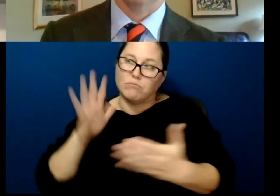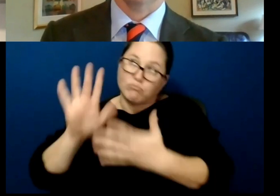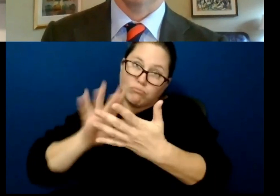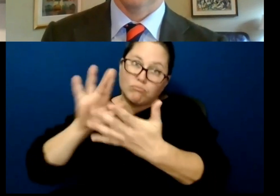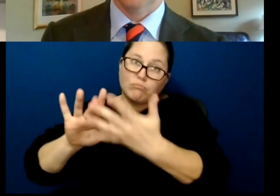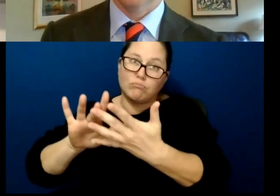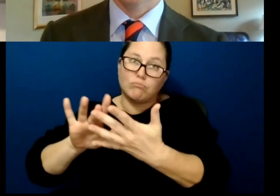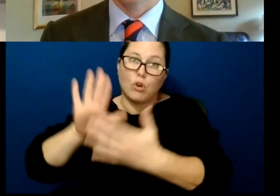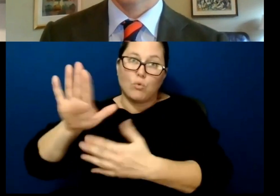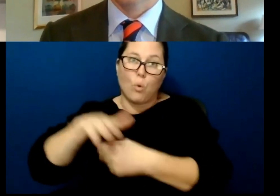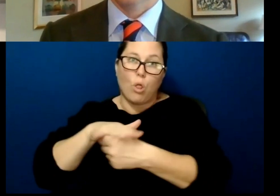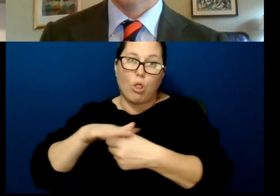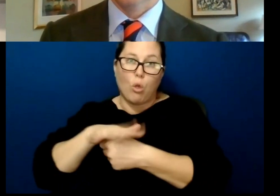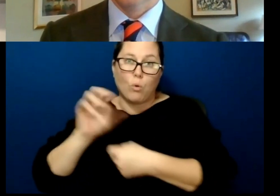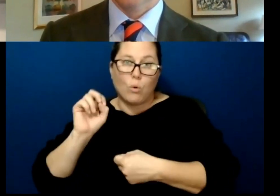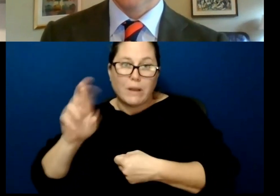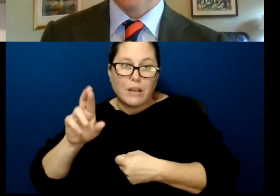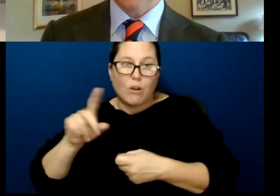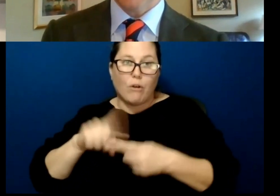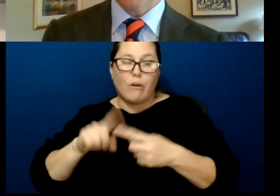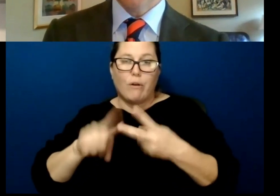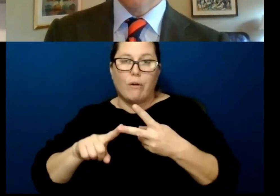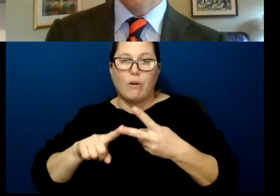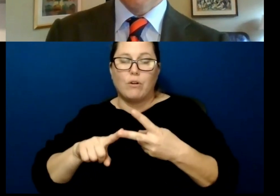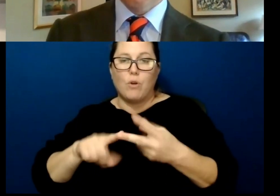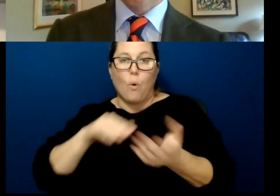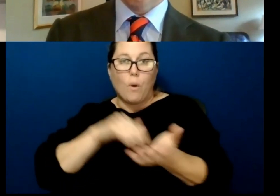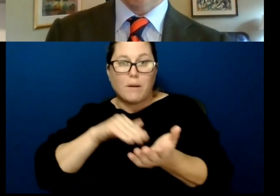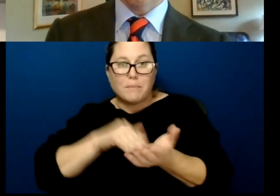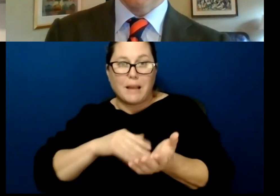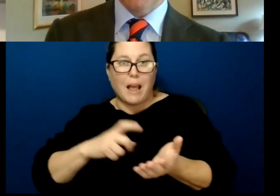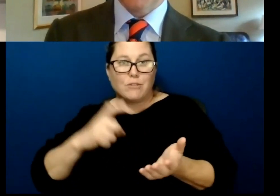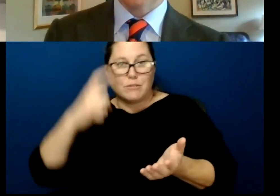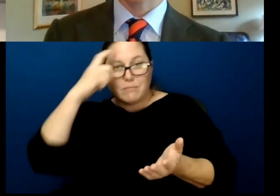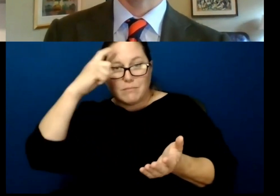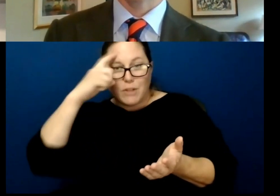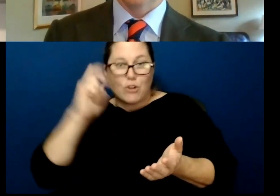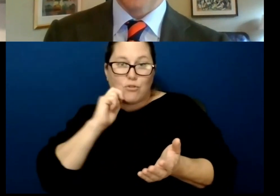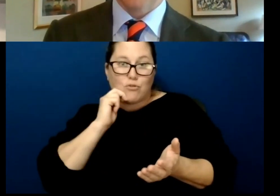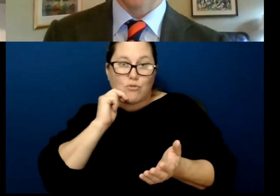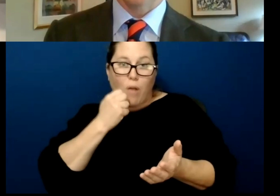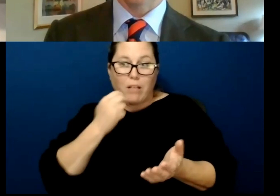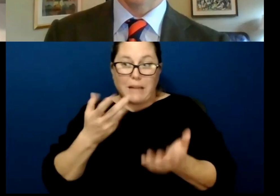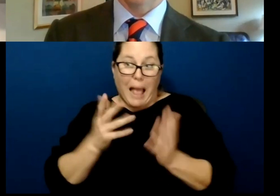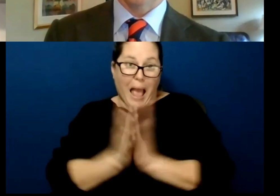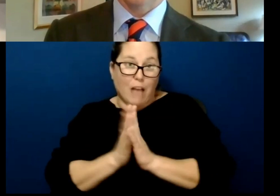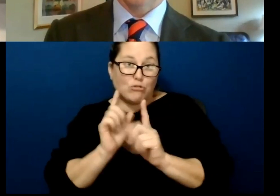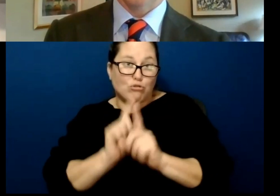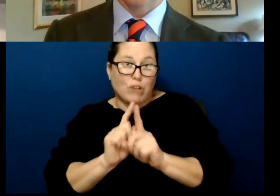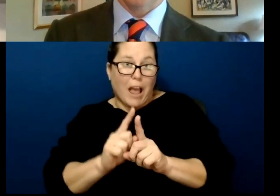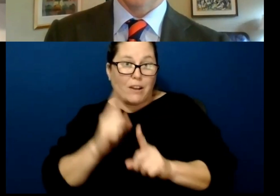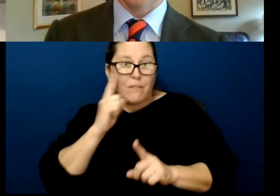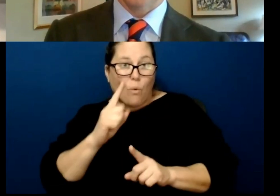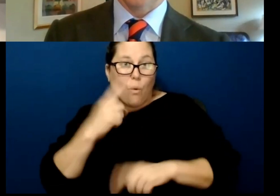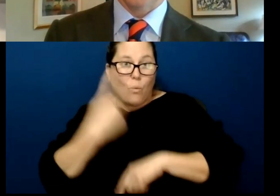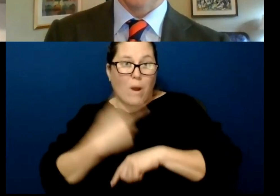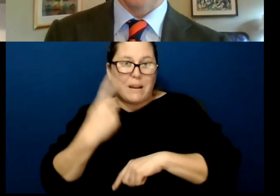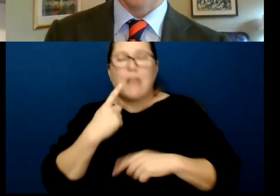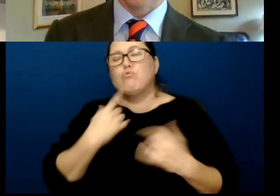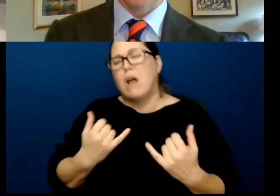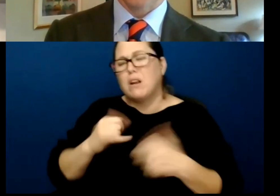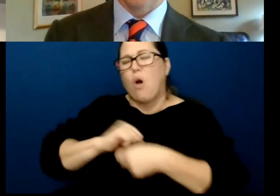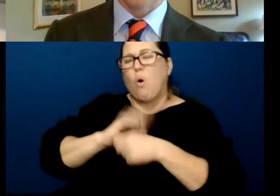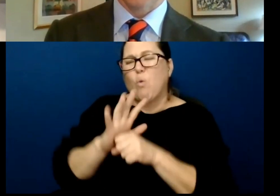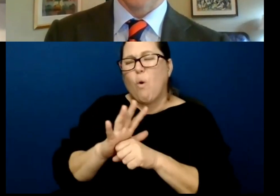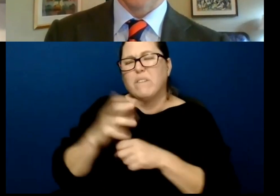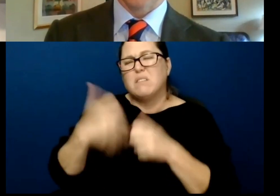your local emergency department or your pediatric neurologist and seeing if you could come shadow for a day. It's hard right now because of COVID, but as we kind